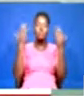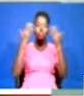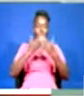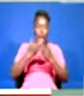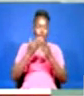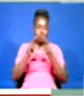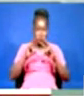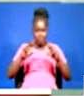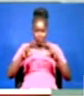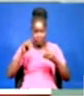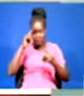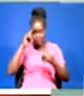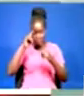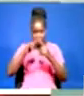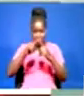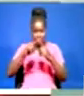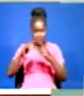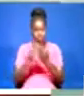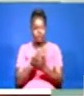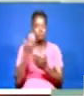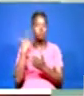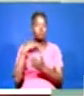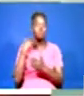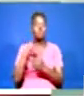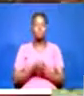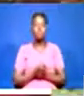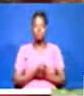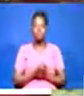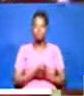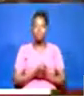combat crime, as reported by Wycliffe Okech.